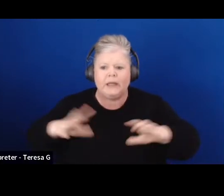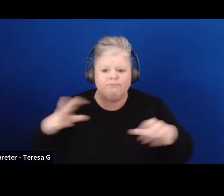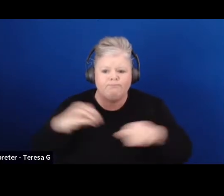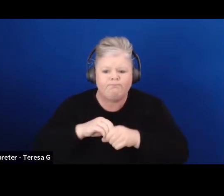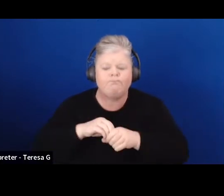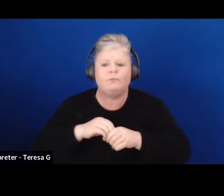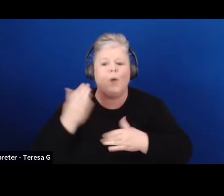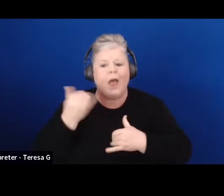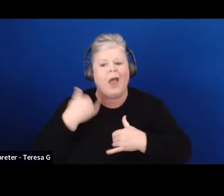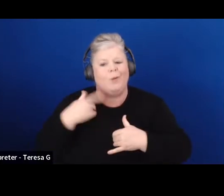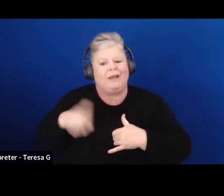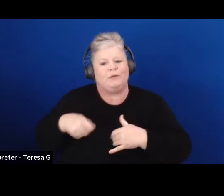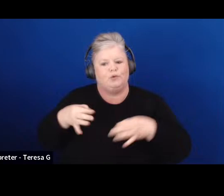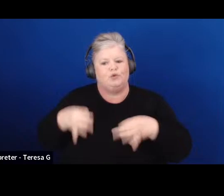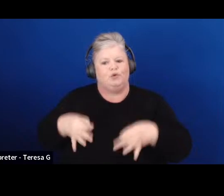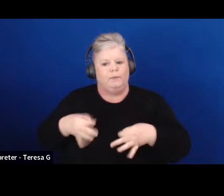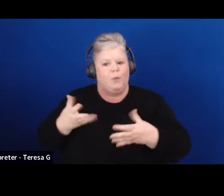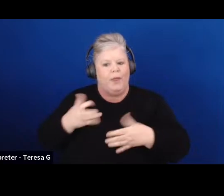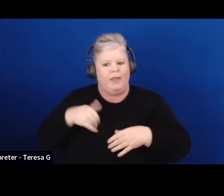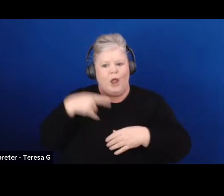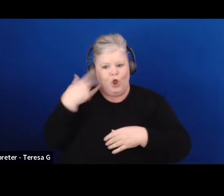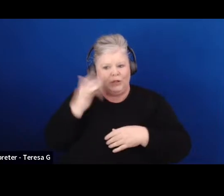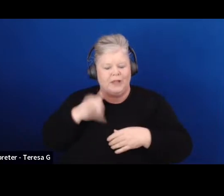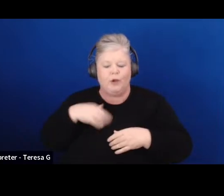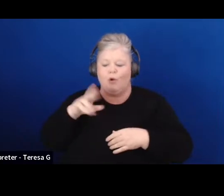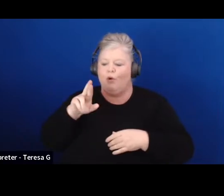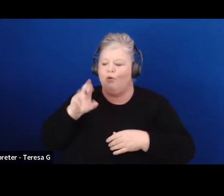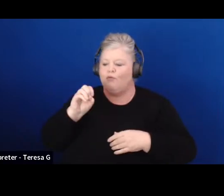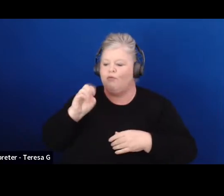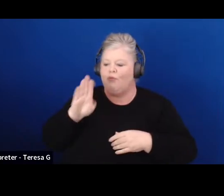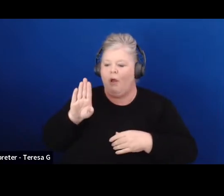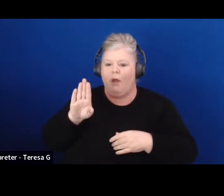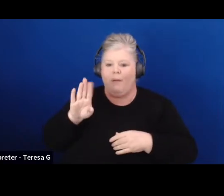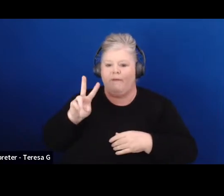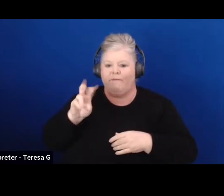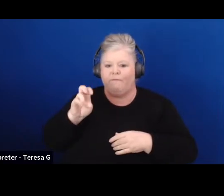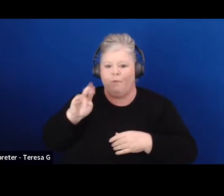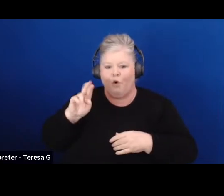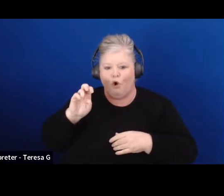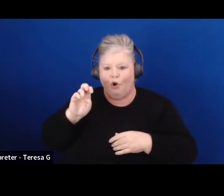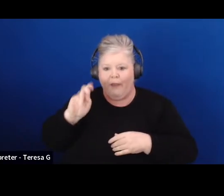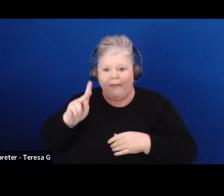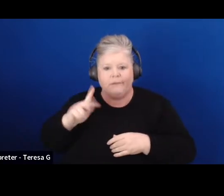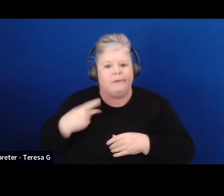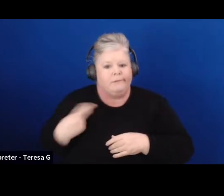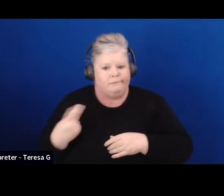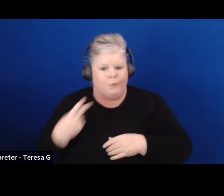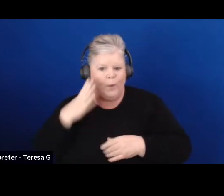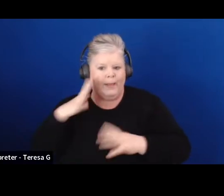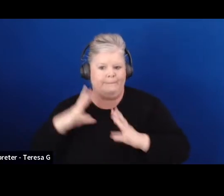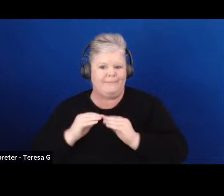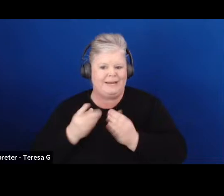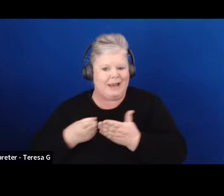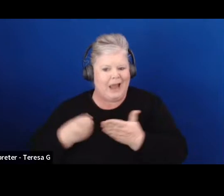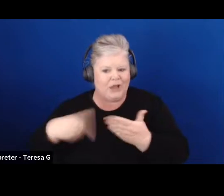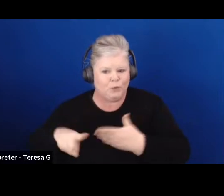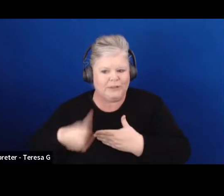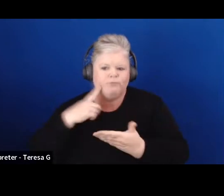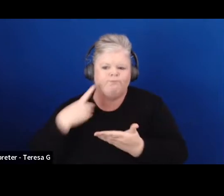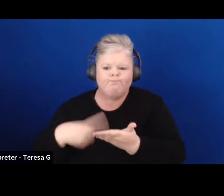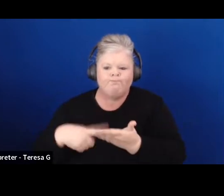like. Rob Borek, our Community Service Program Manager, and I are meeting next week to talk further